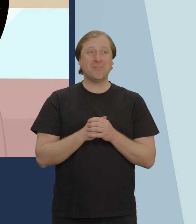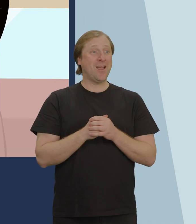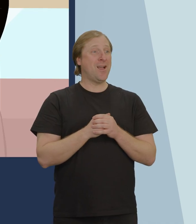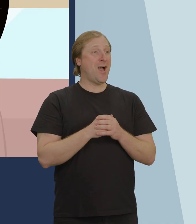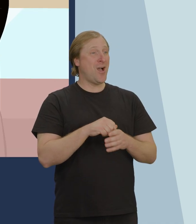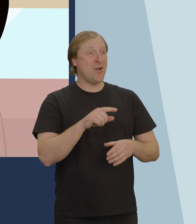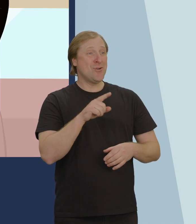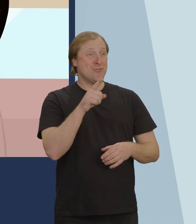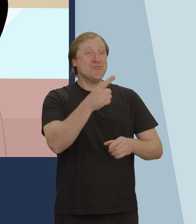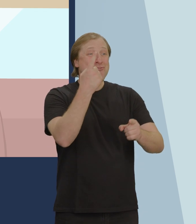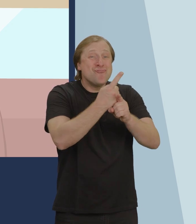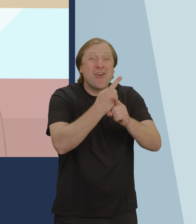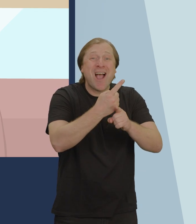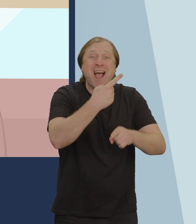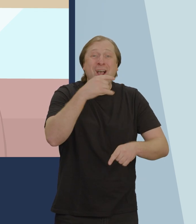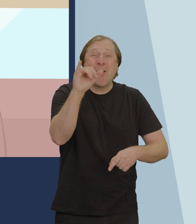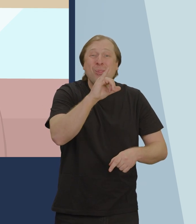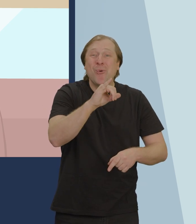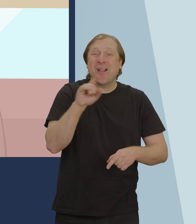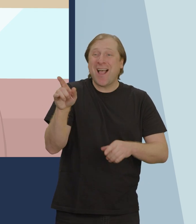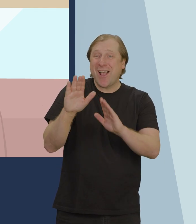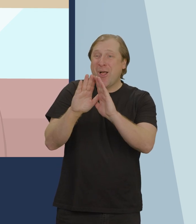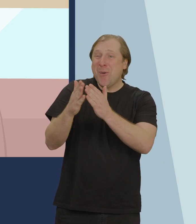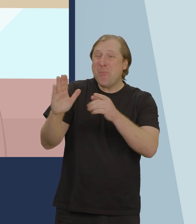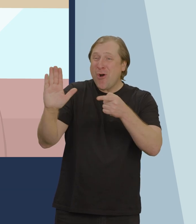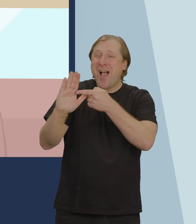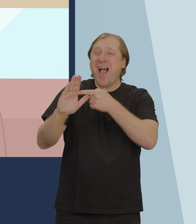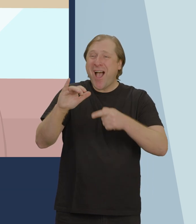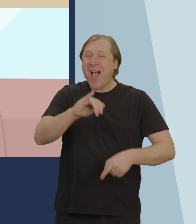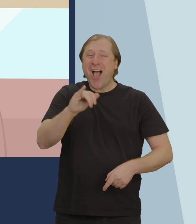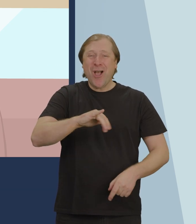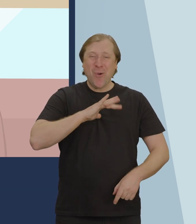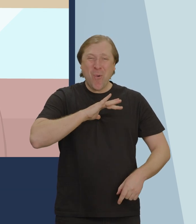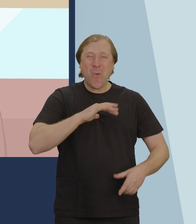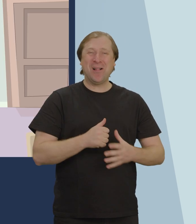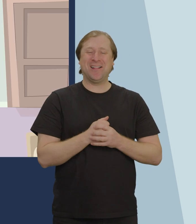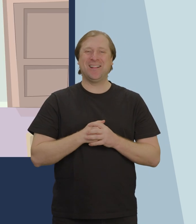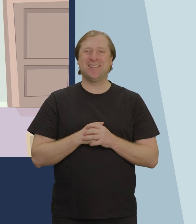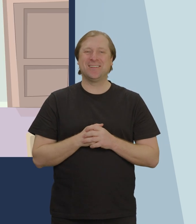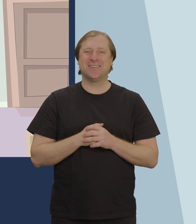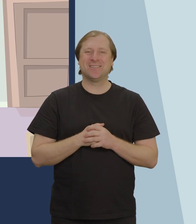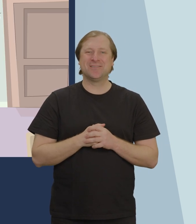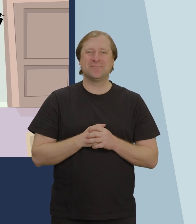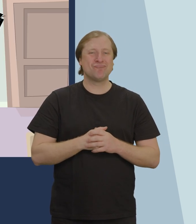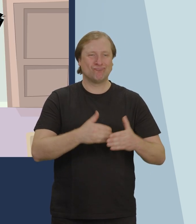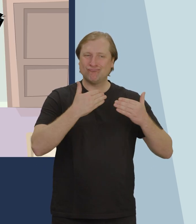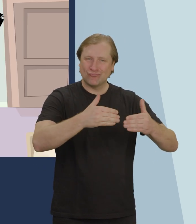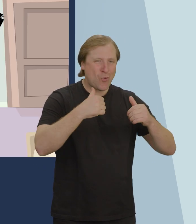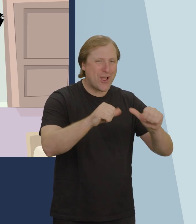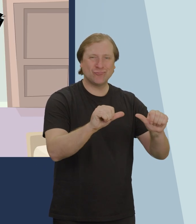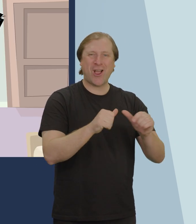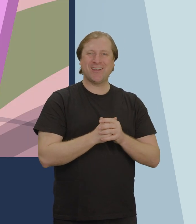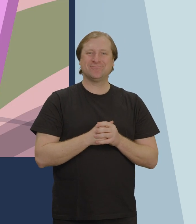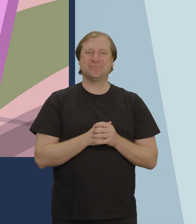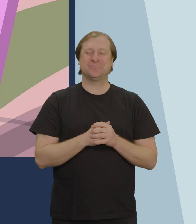You're right. It does look like Claire's electronic enigma box. Very cool. Let's give it a whirl.